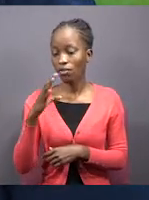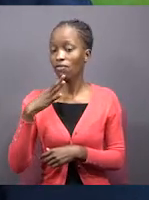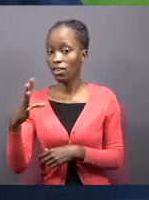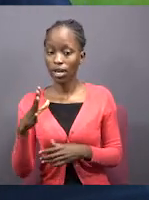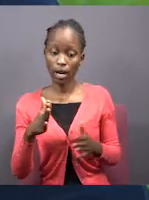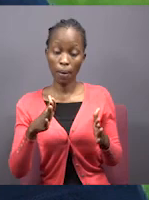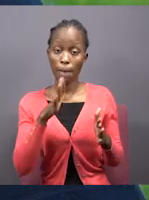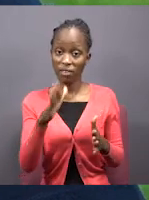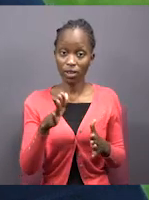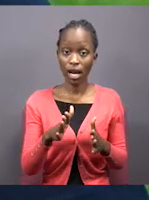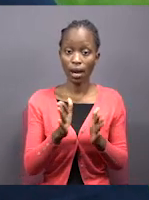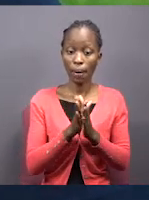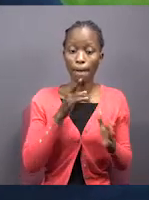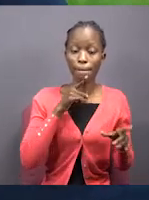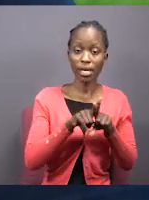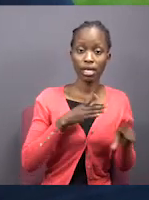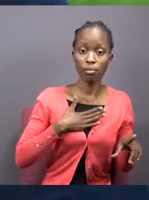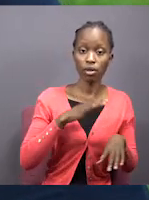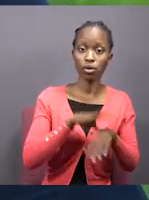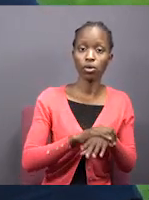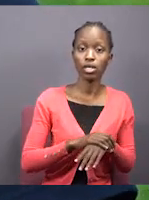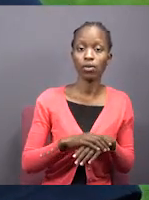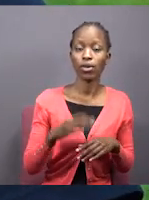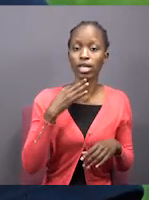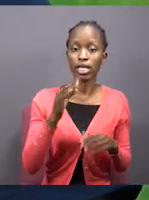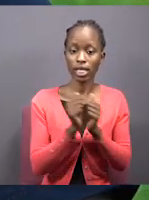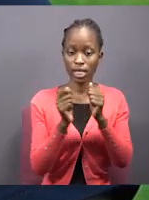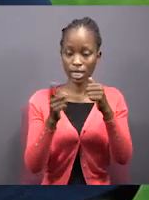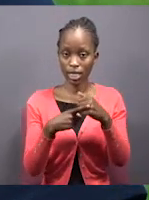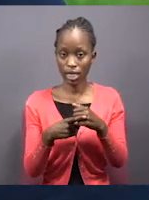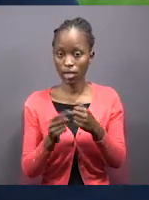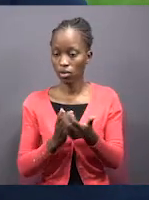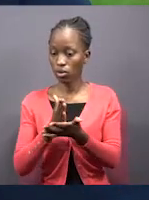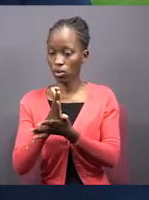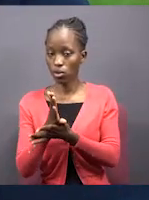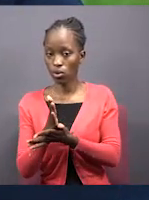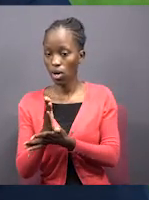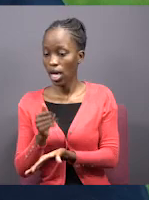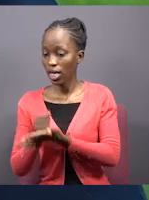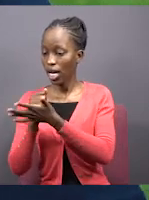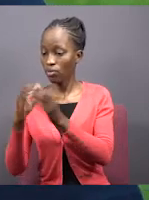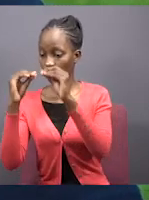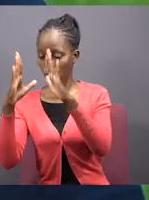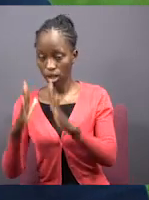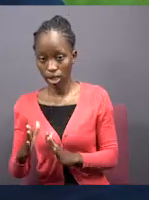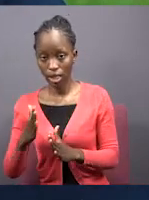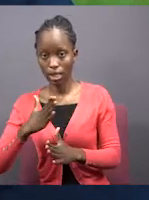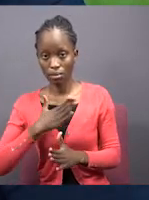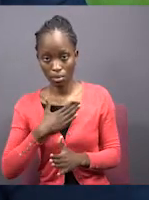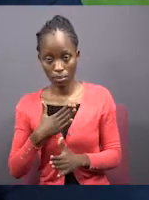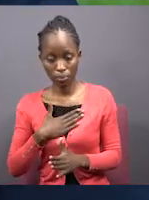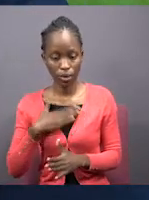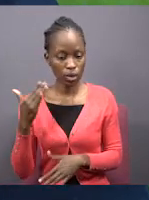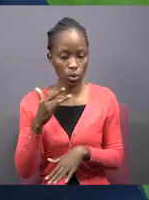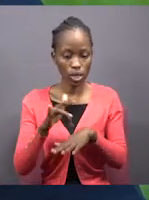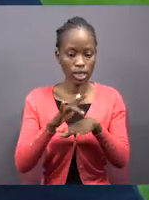316 marks. Through my help of my teachers, and my teachers used to send me homework, so I used to appreciate them a